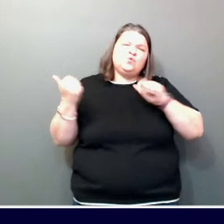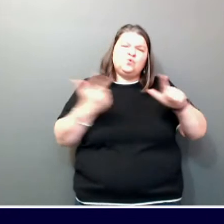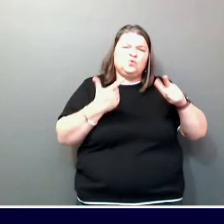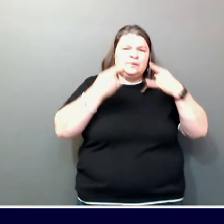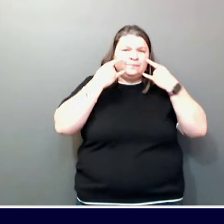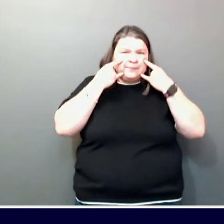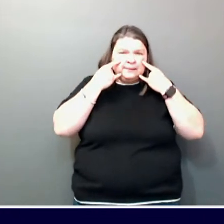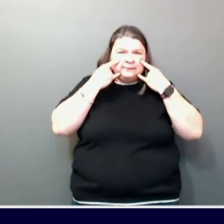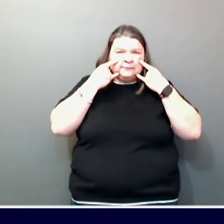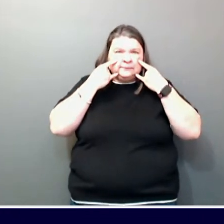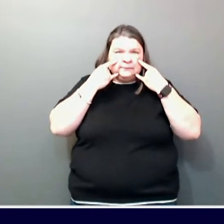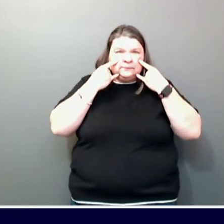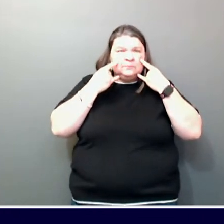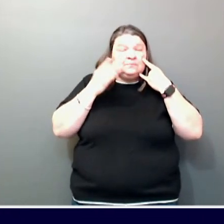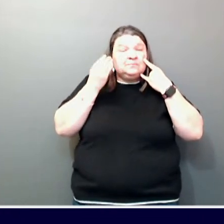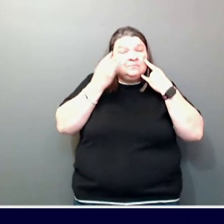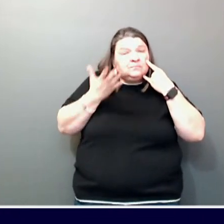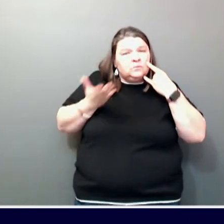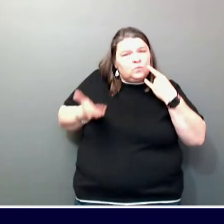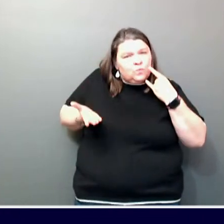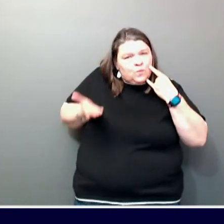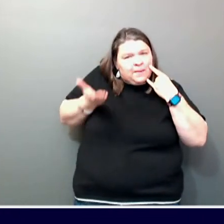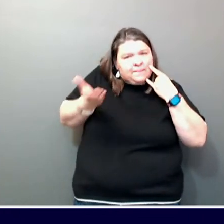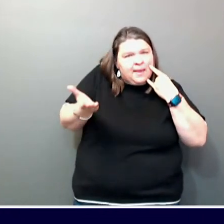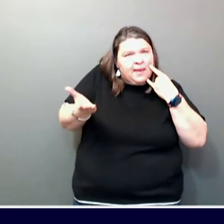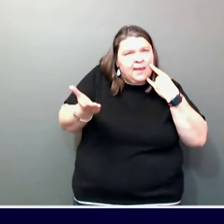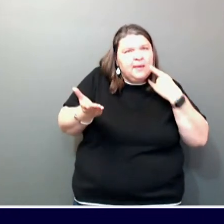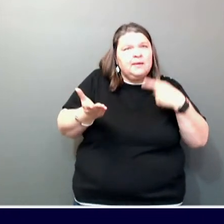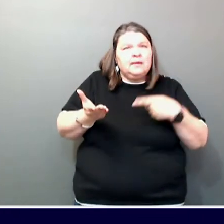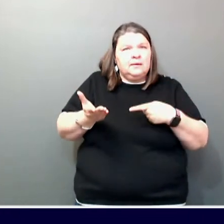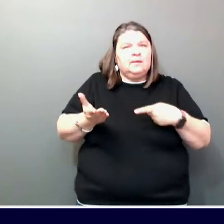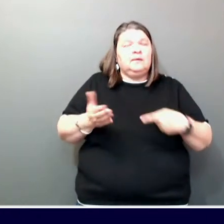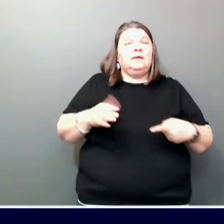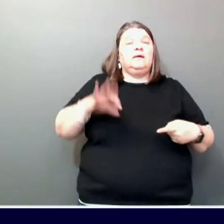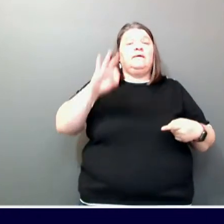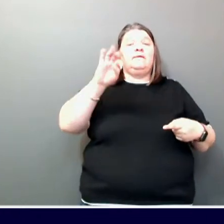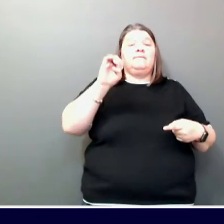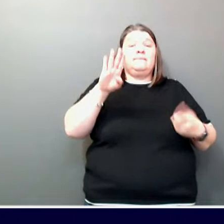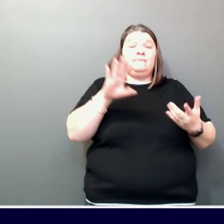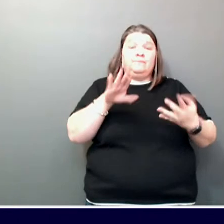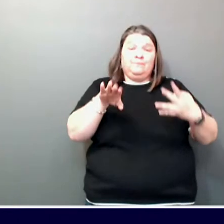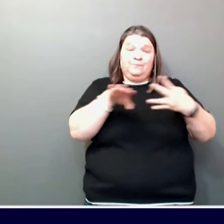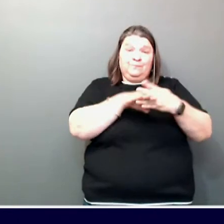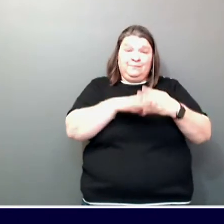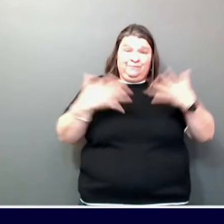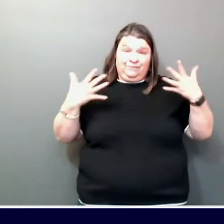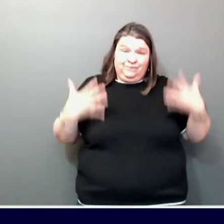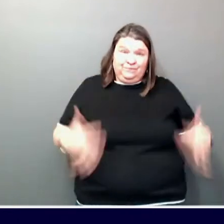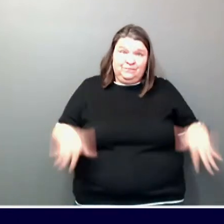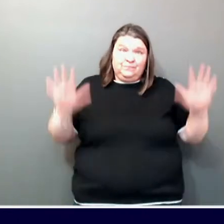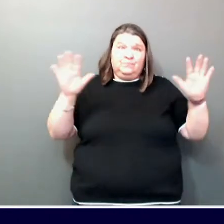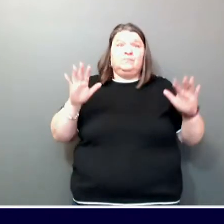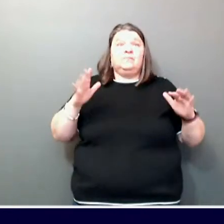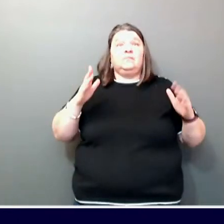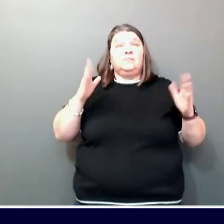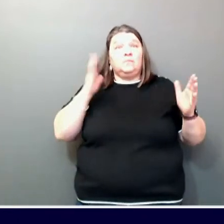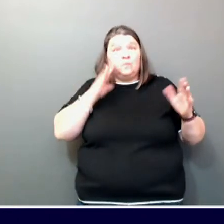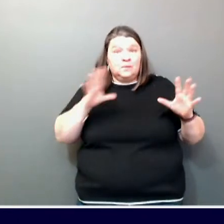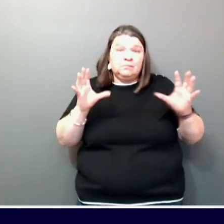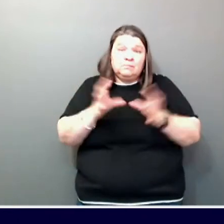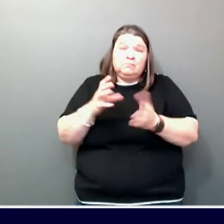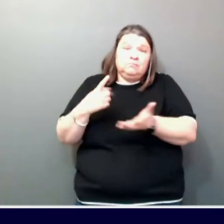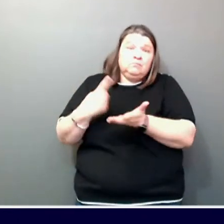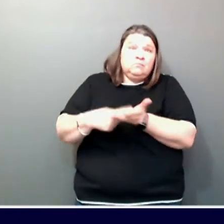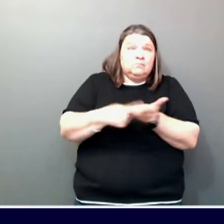to look at the data after winter break and to revisit that recommendation then. That's correct. And assess whether it